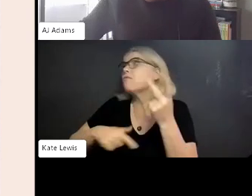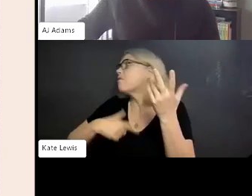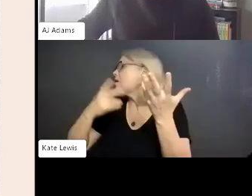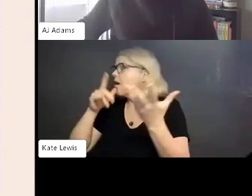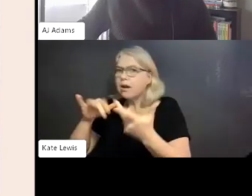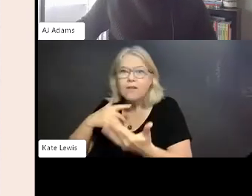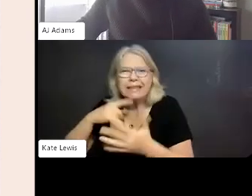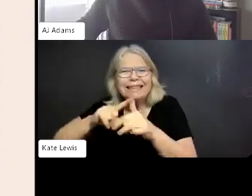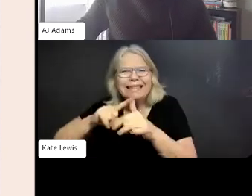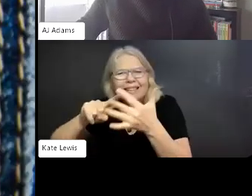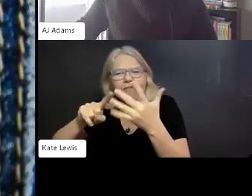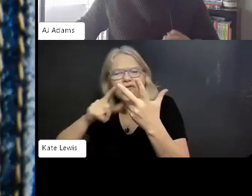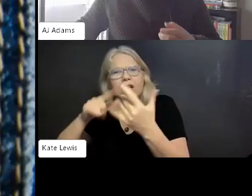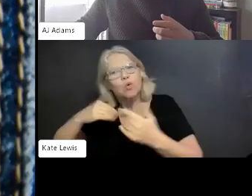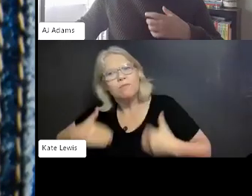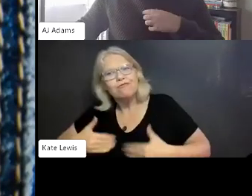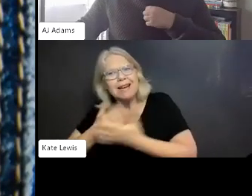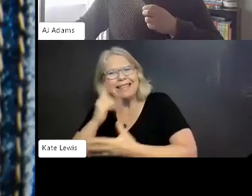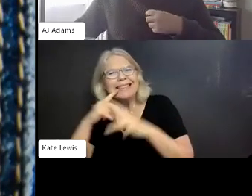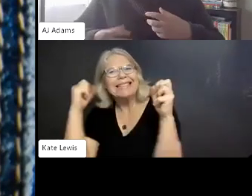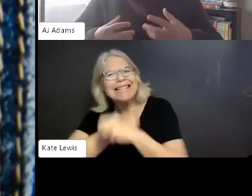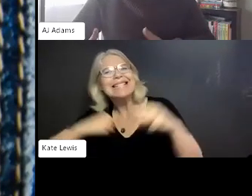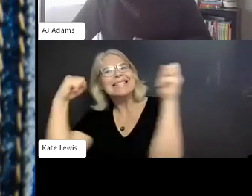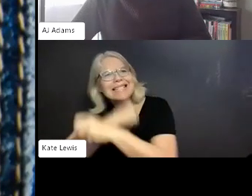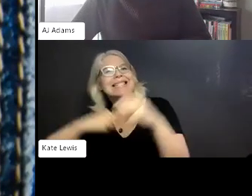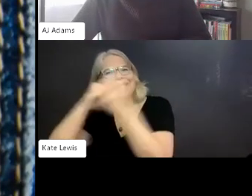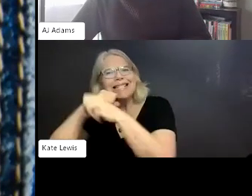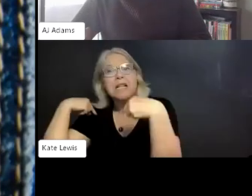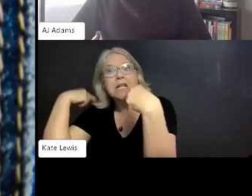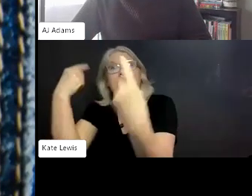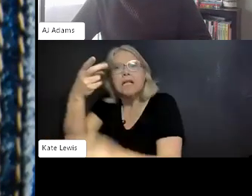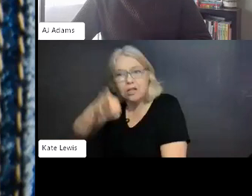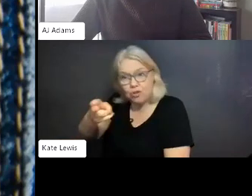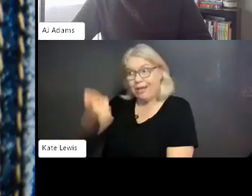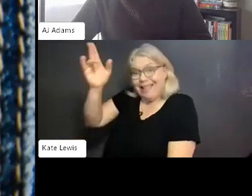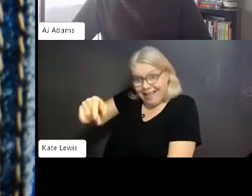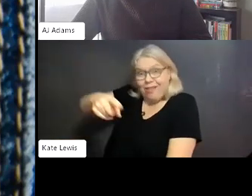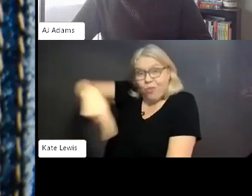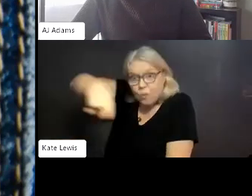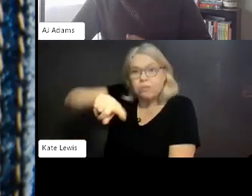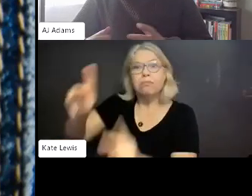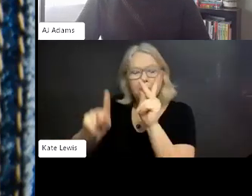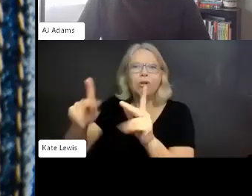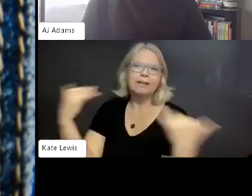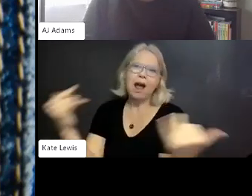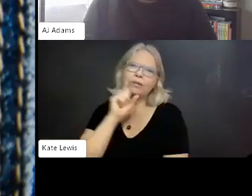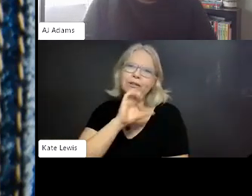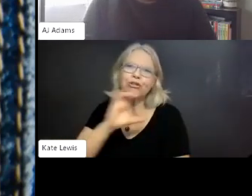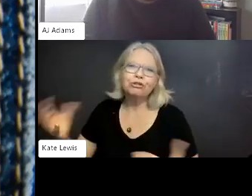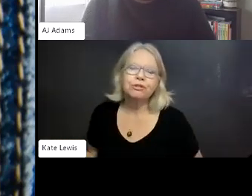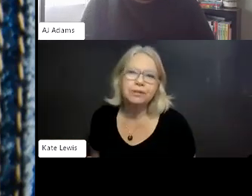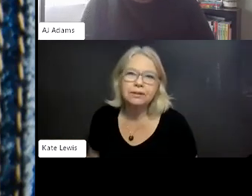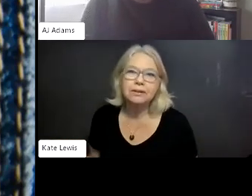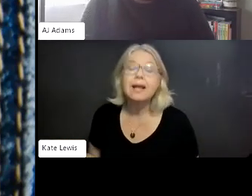well. And what's interesting is that research shows that 2SLGBI adults have been found to have higher